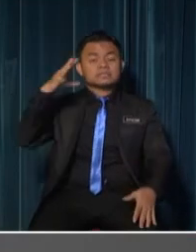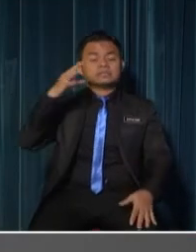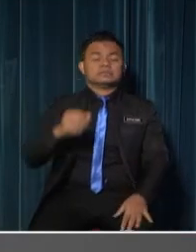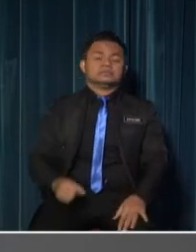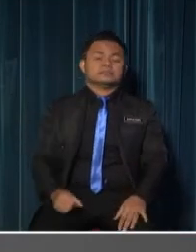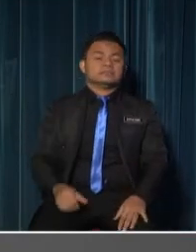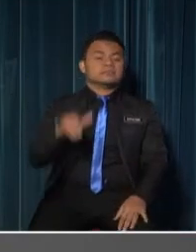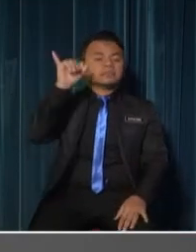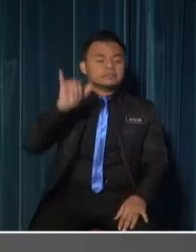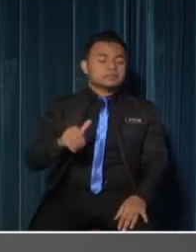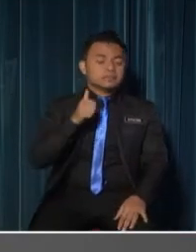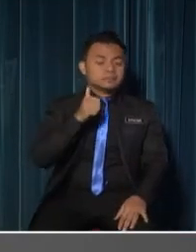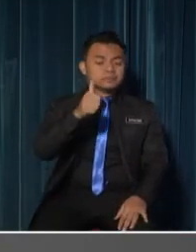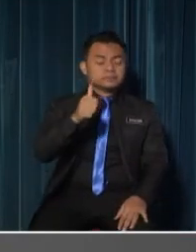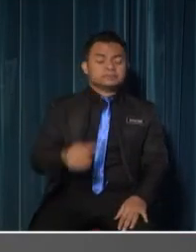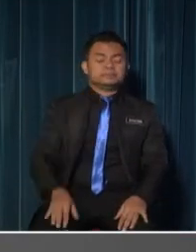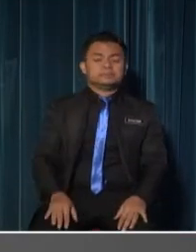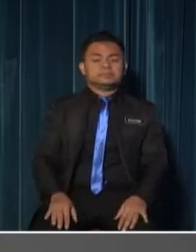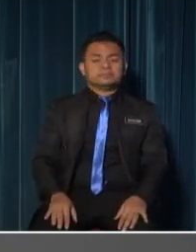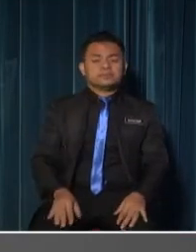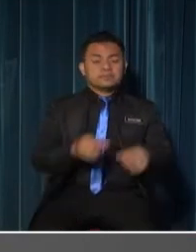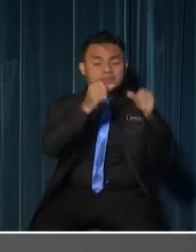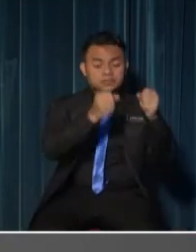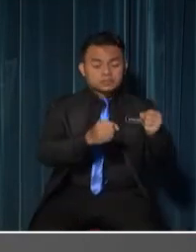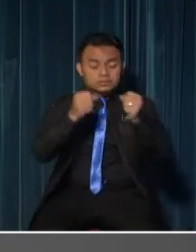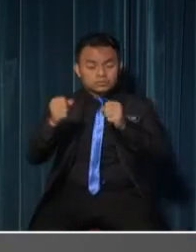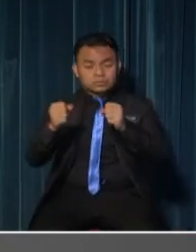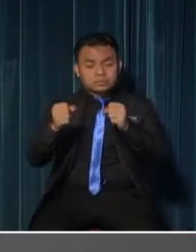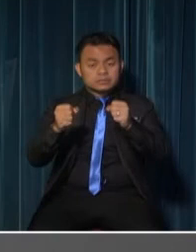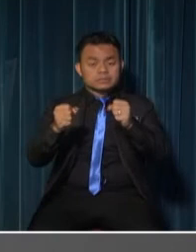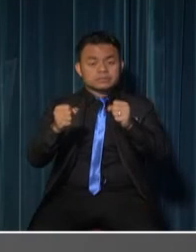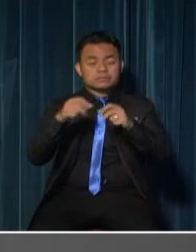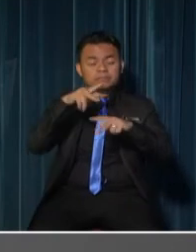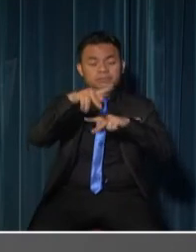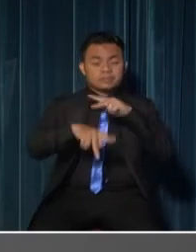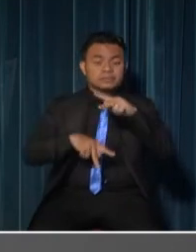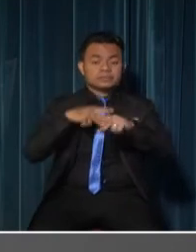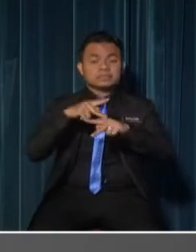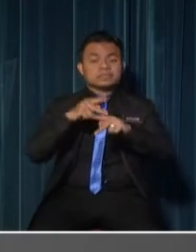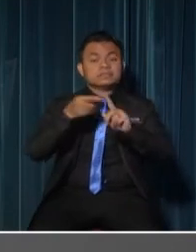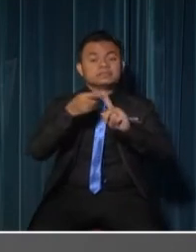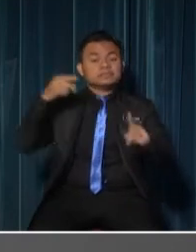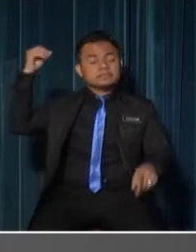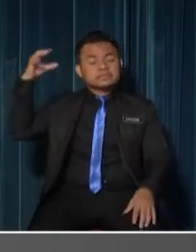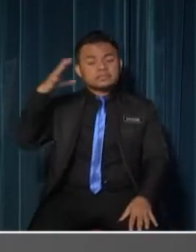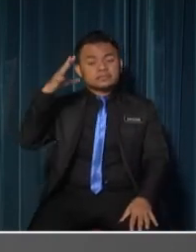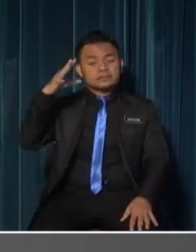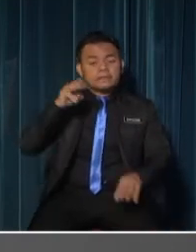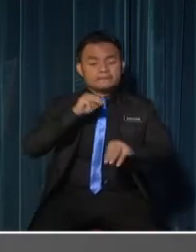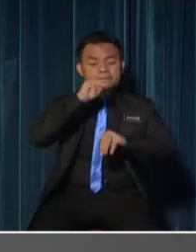Yes, very good. The sequence of the planets from the sun is